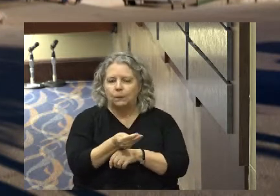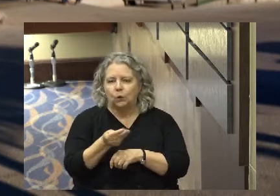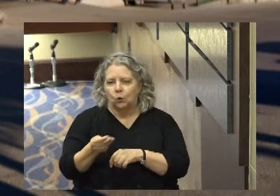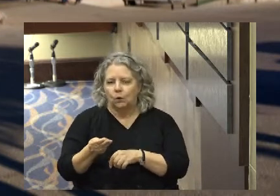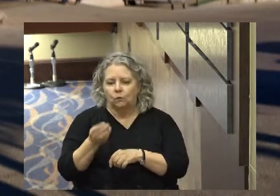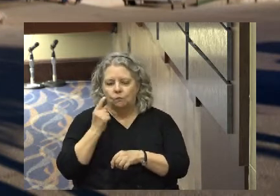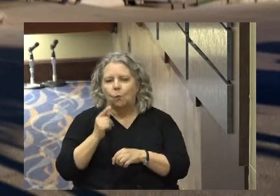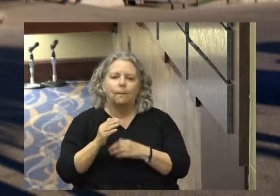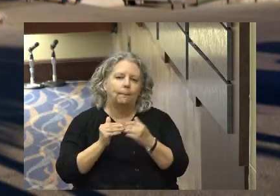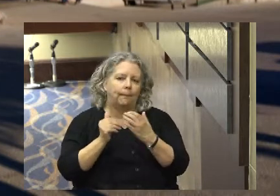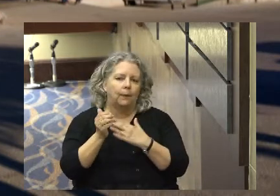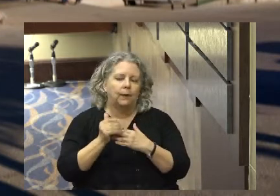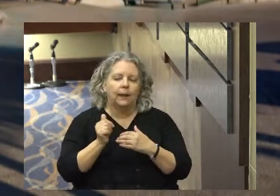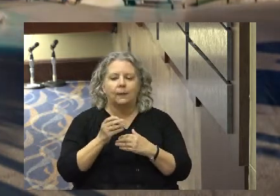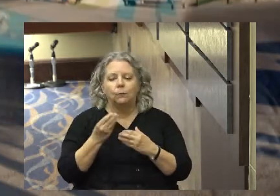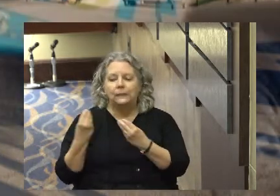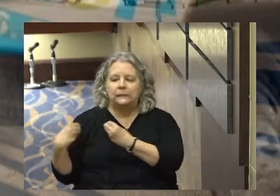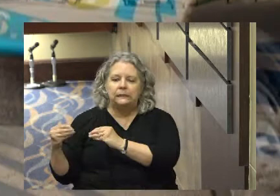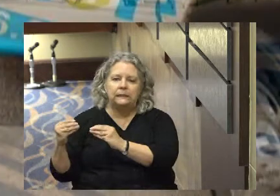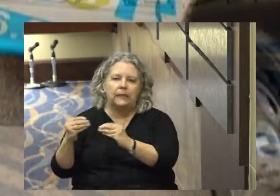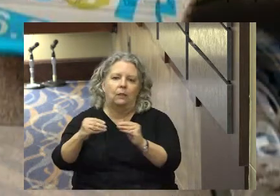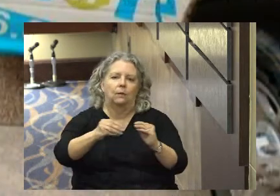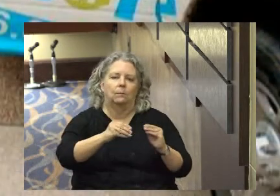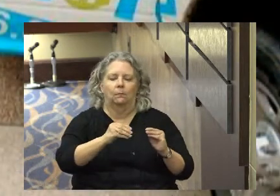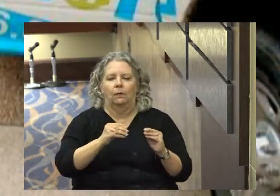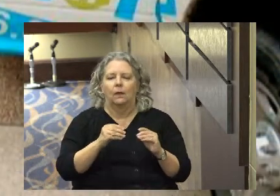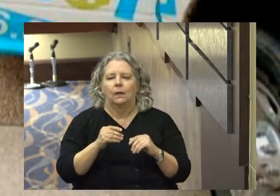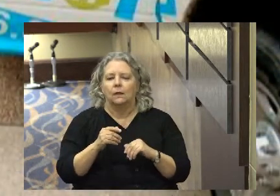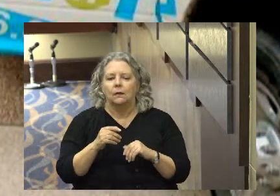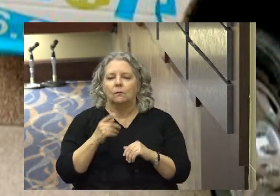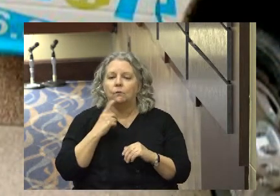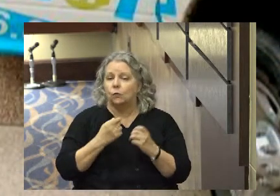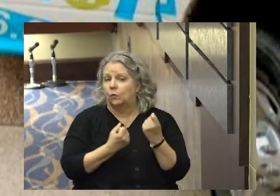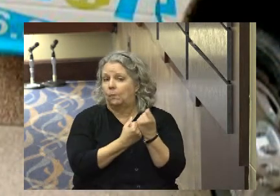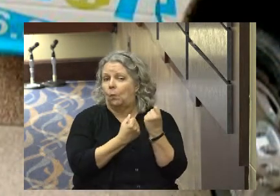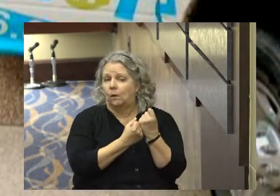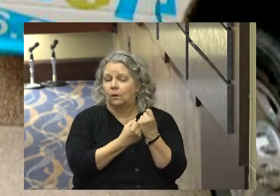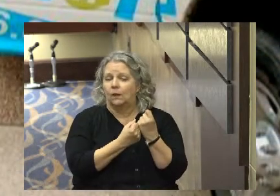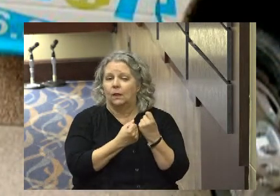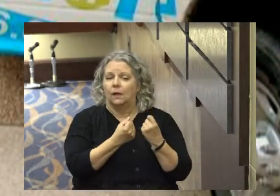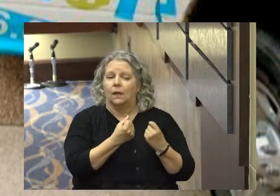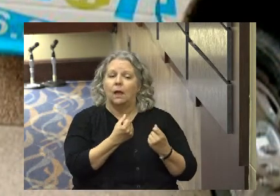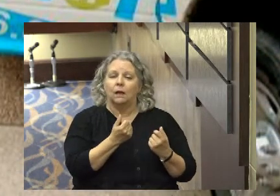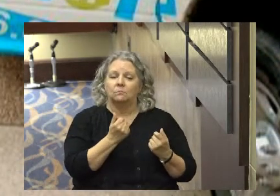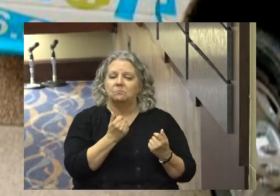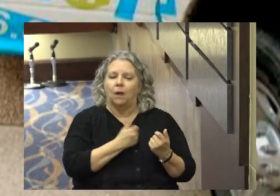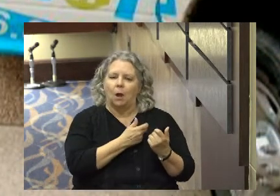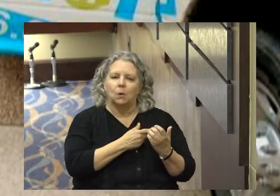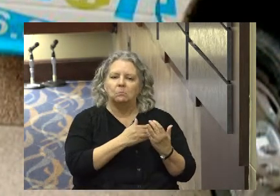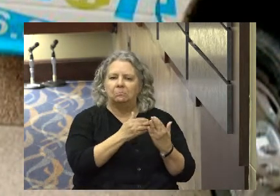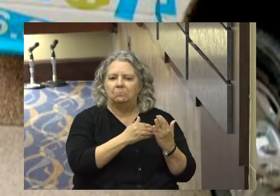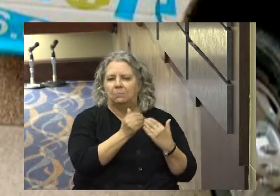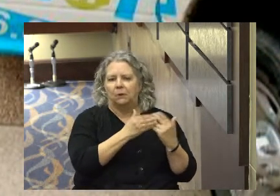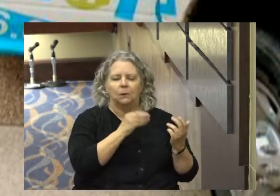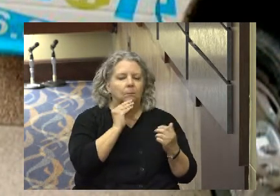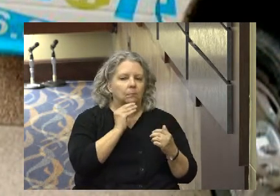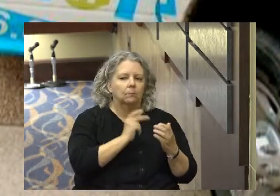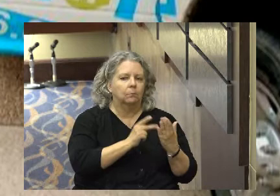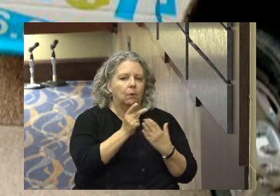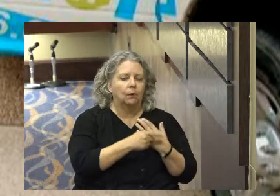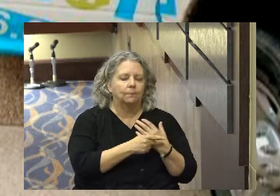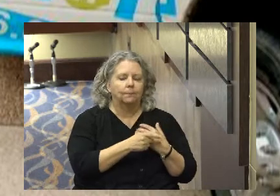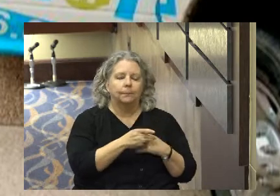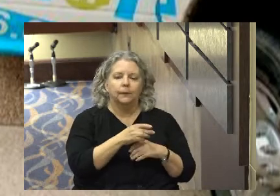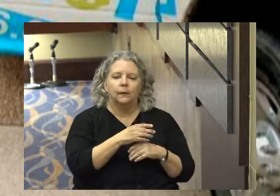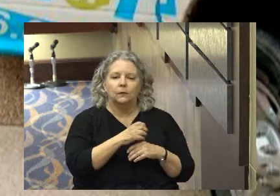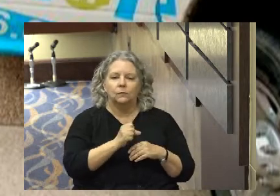support Habitat's partnership housing program. Last year, the Restore had over $600,000 in sales. The